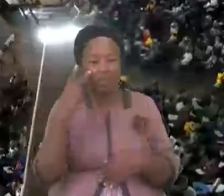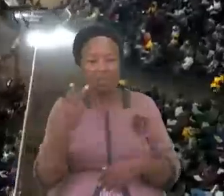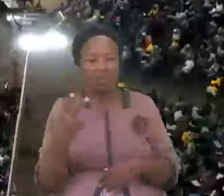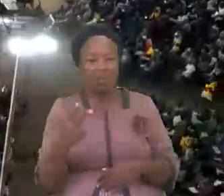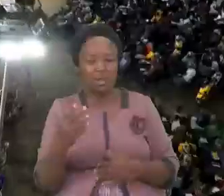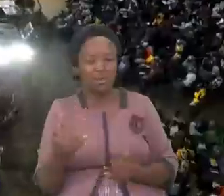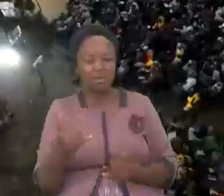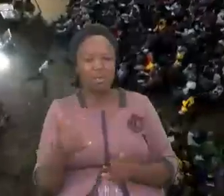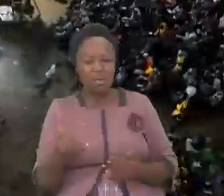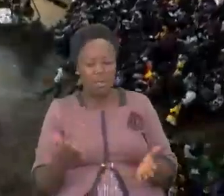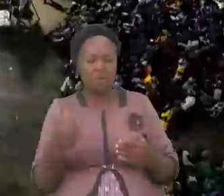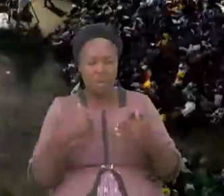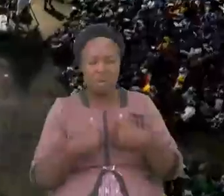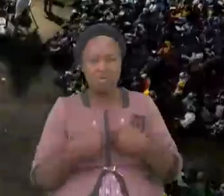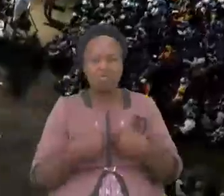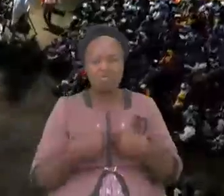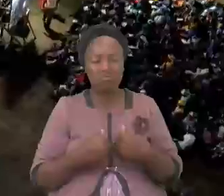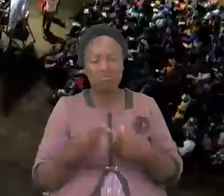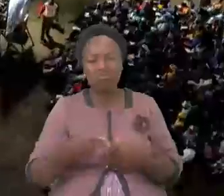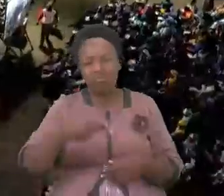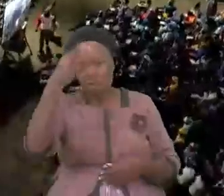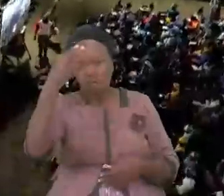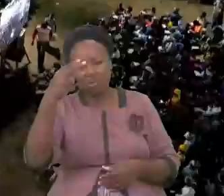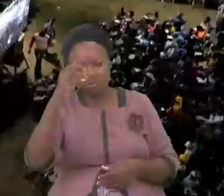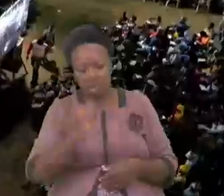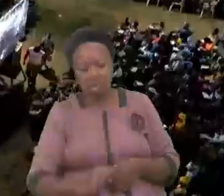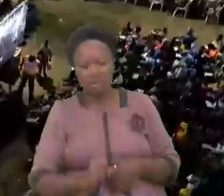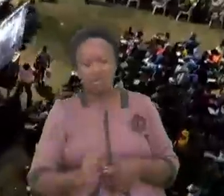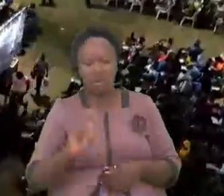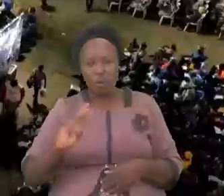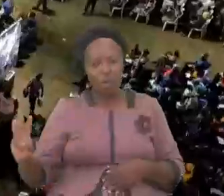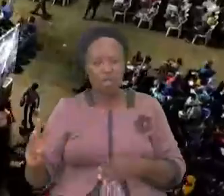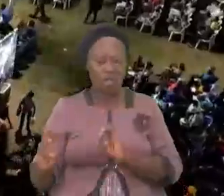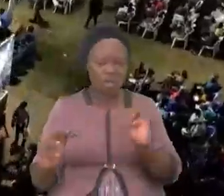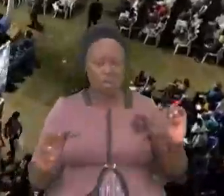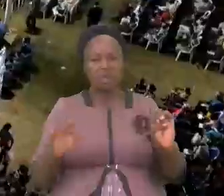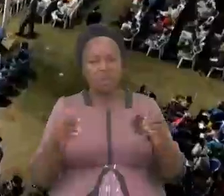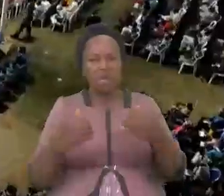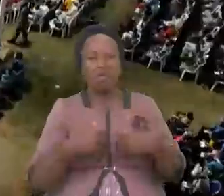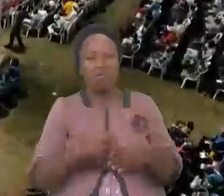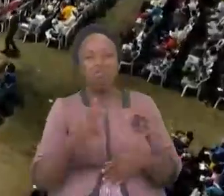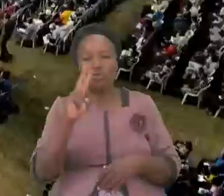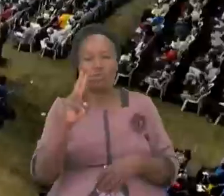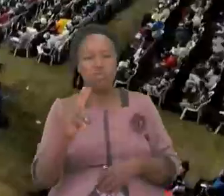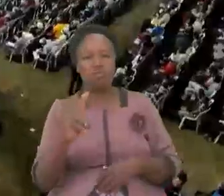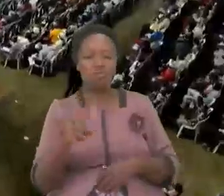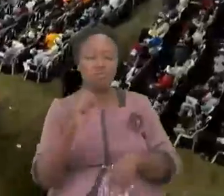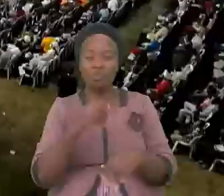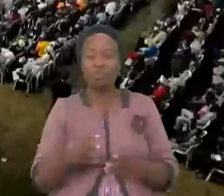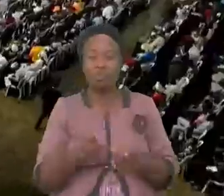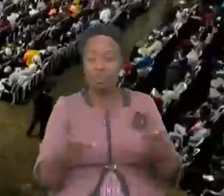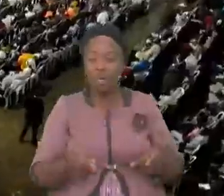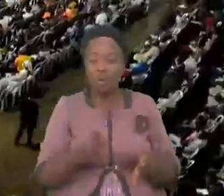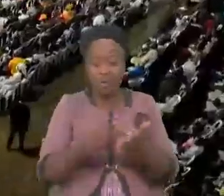were divided into two sections, the northern kingdom and the southern kingdom. The southern kingdom, the people